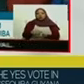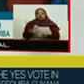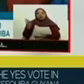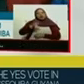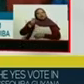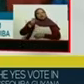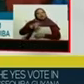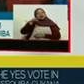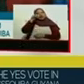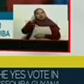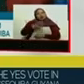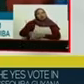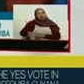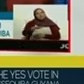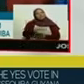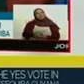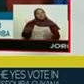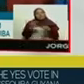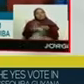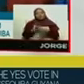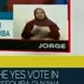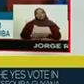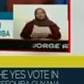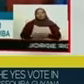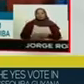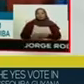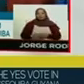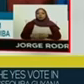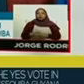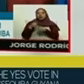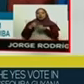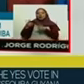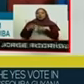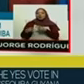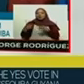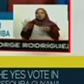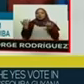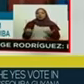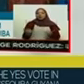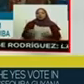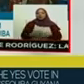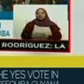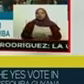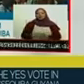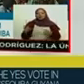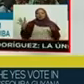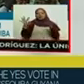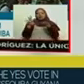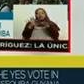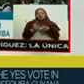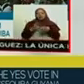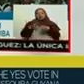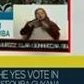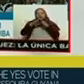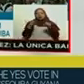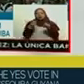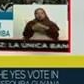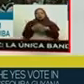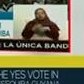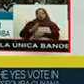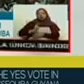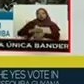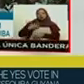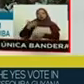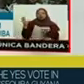the imperial center to ever imagine what the Venezuelan people have gone through in the past decade since Hugo Chavez's death.